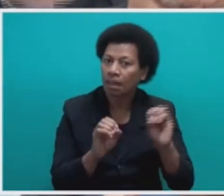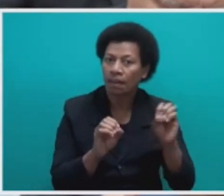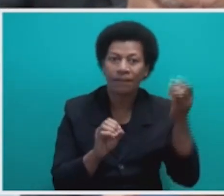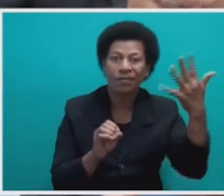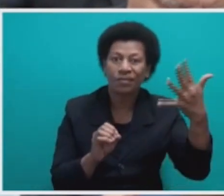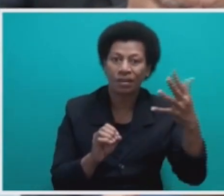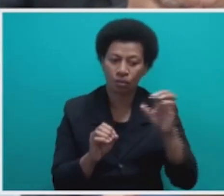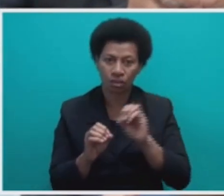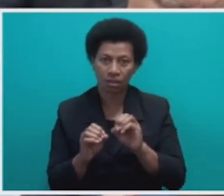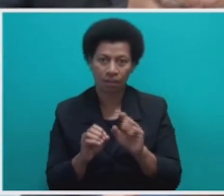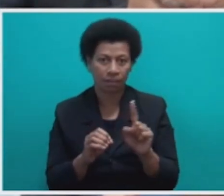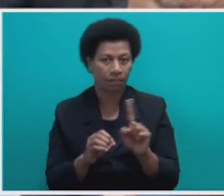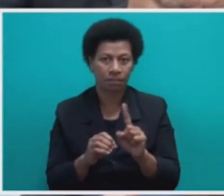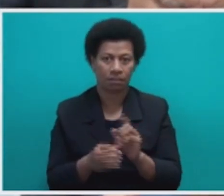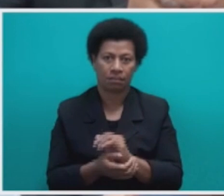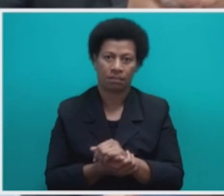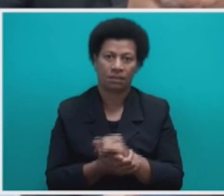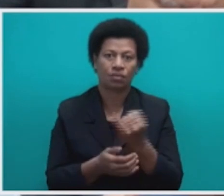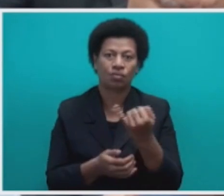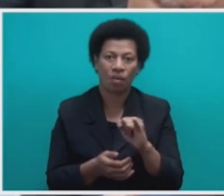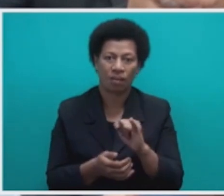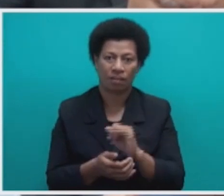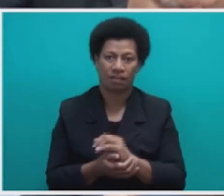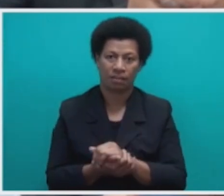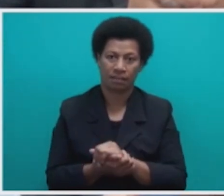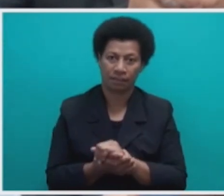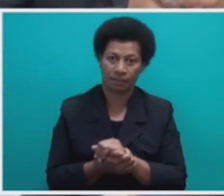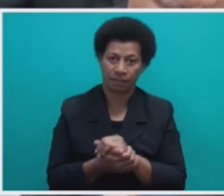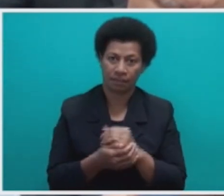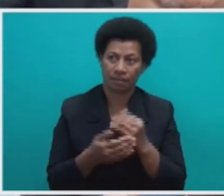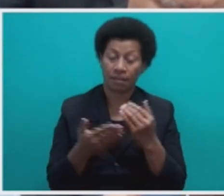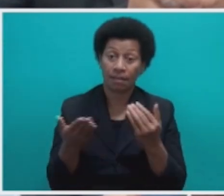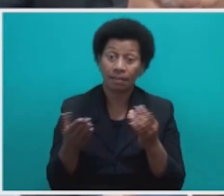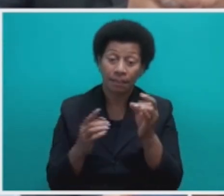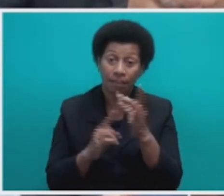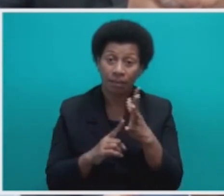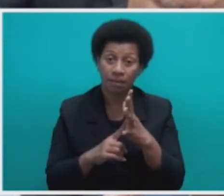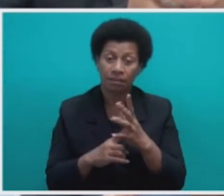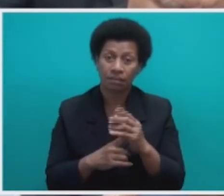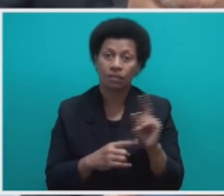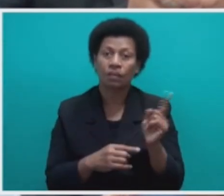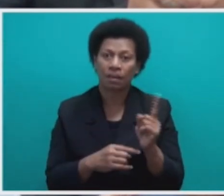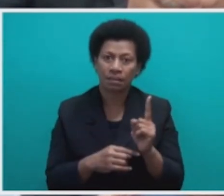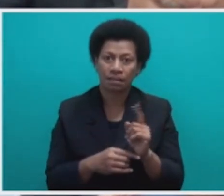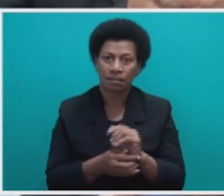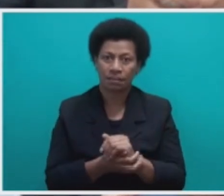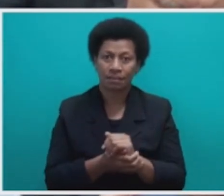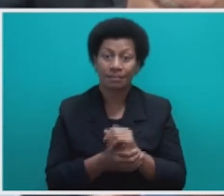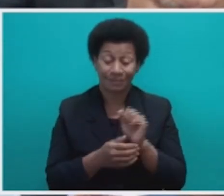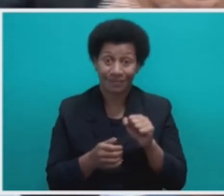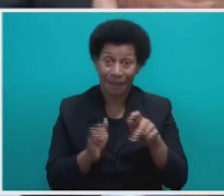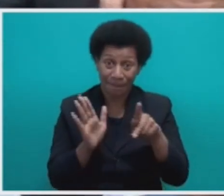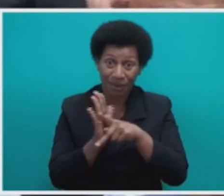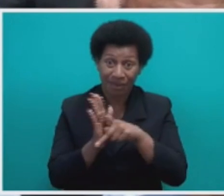said factually incorrect. But more importantly, Mr. Speaker, despite the reduction